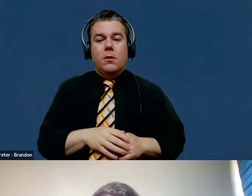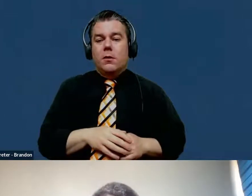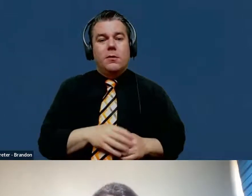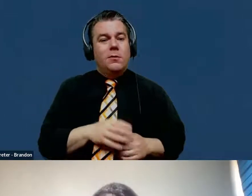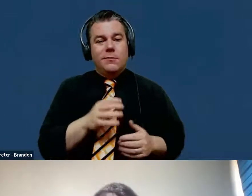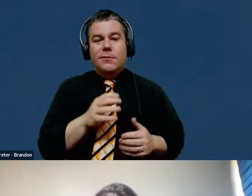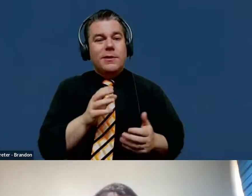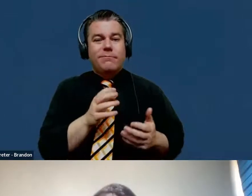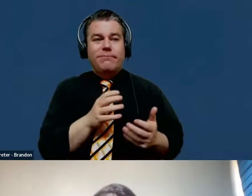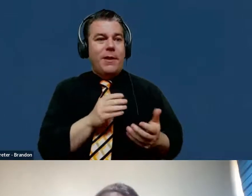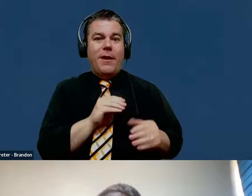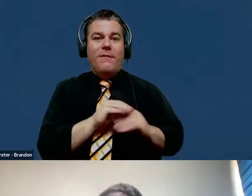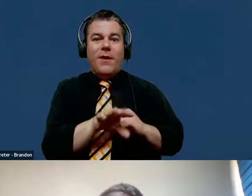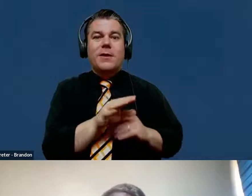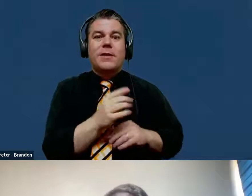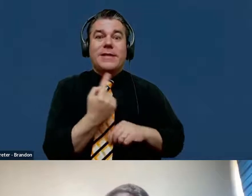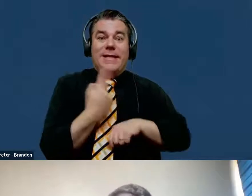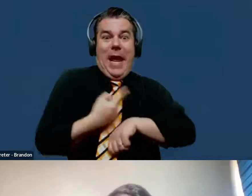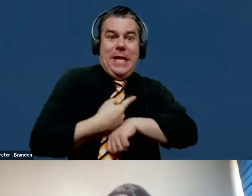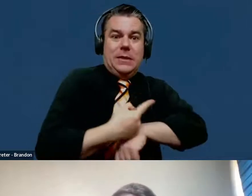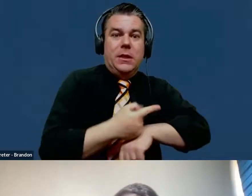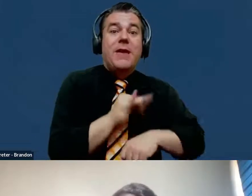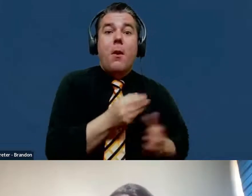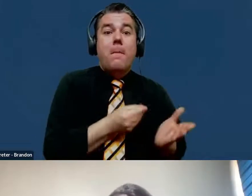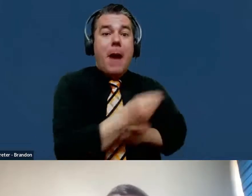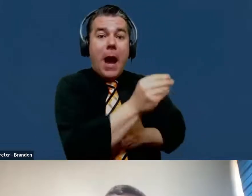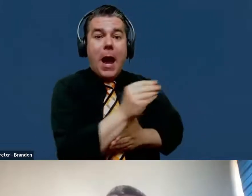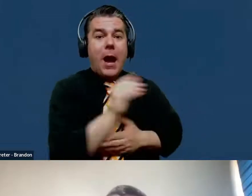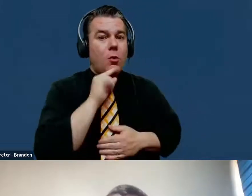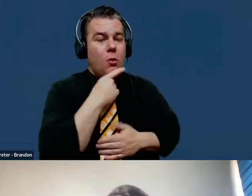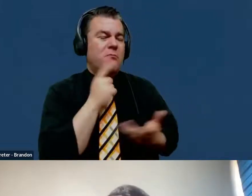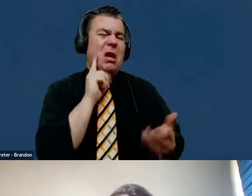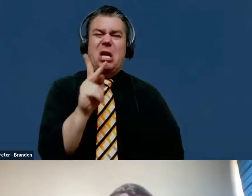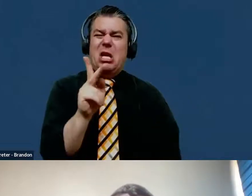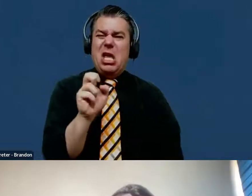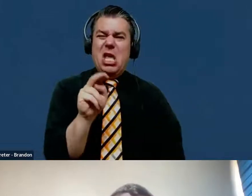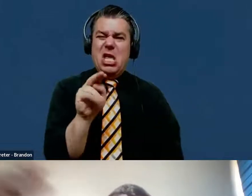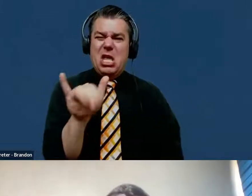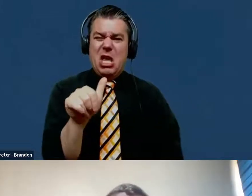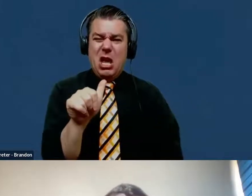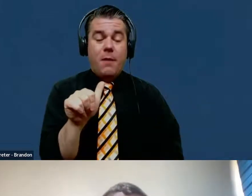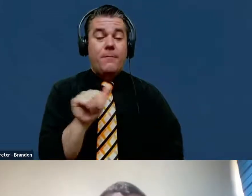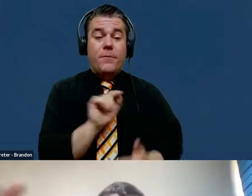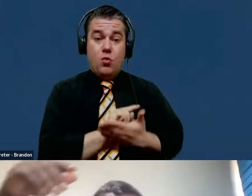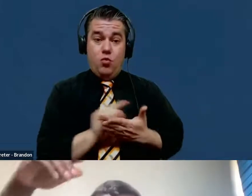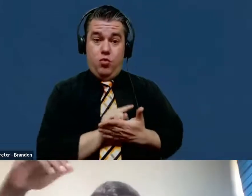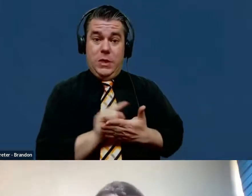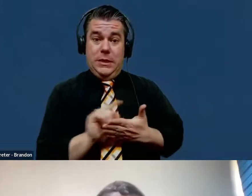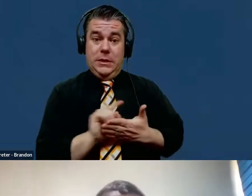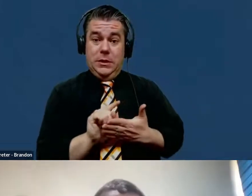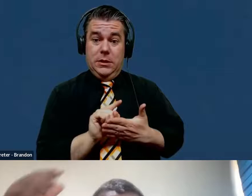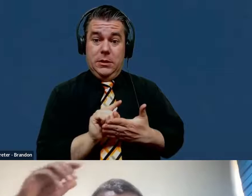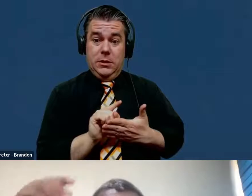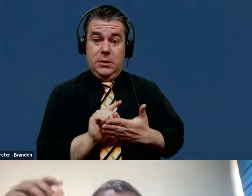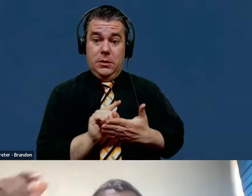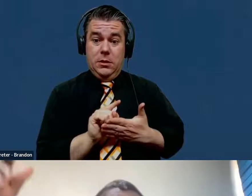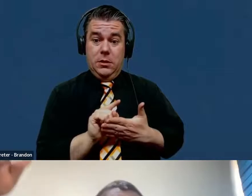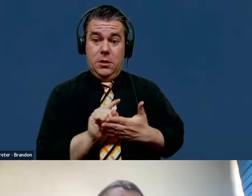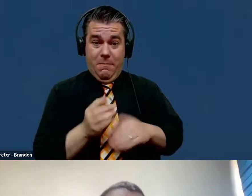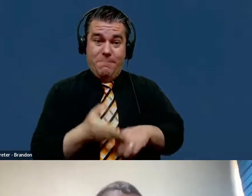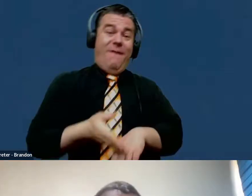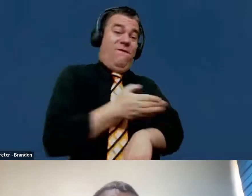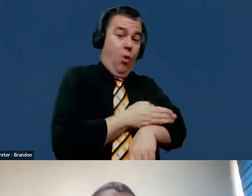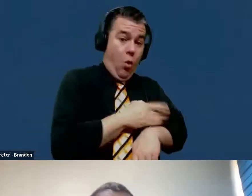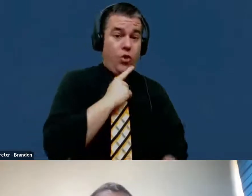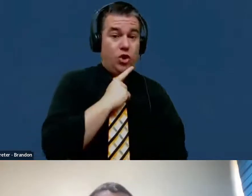here. If you buy the maize in case of Kenya, a week before the drought has reached